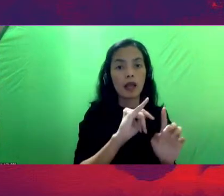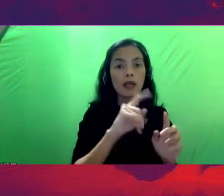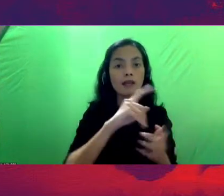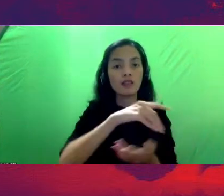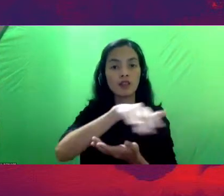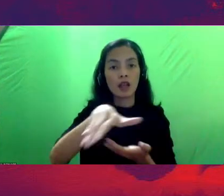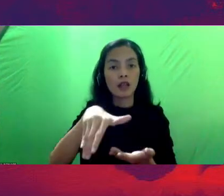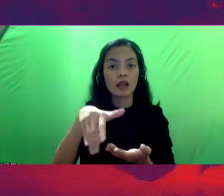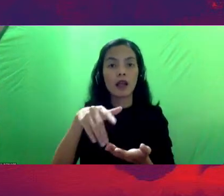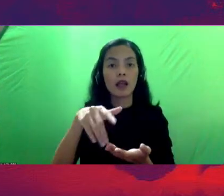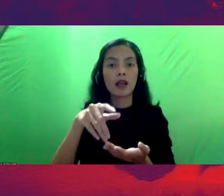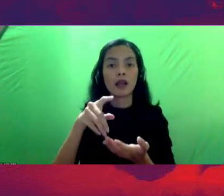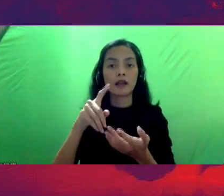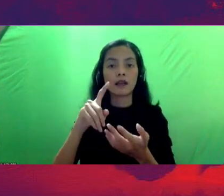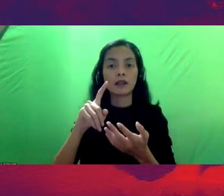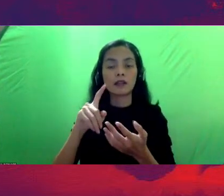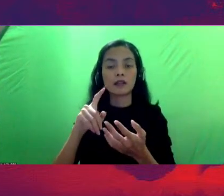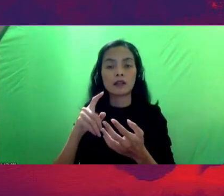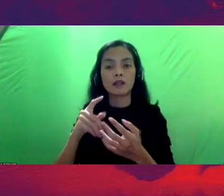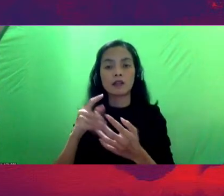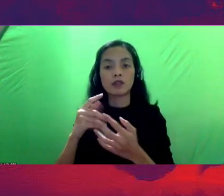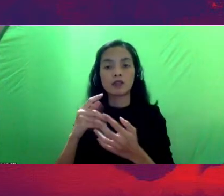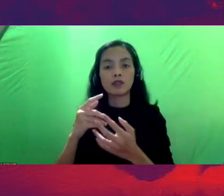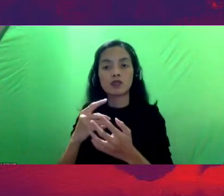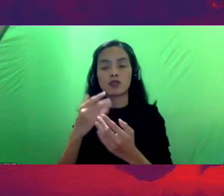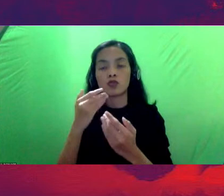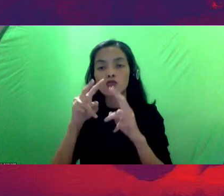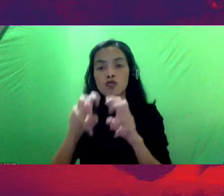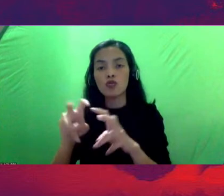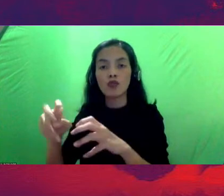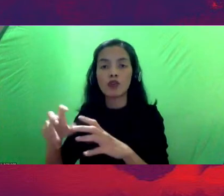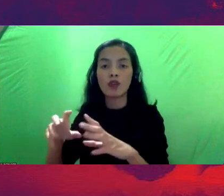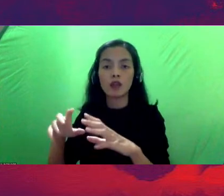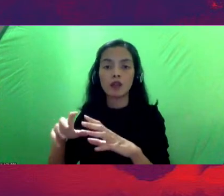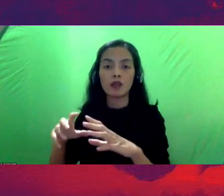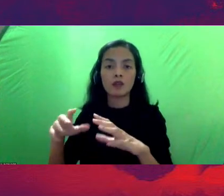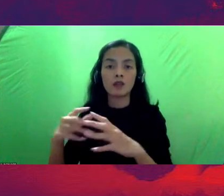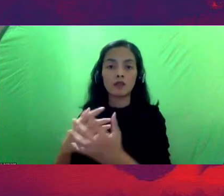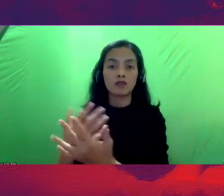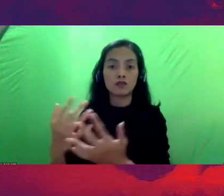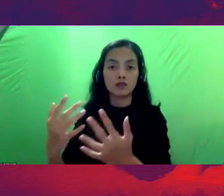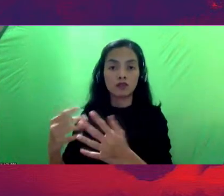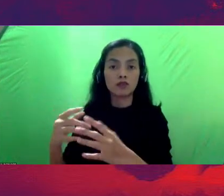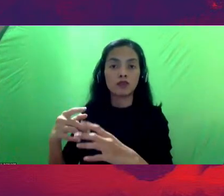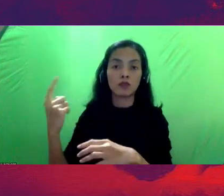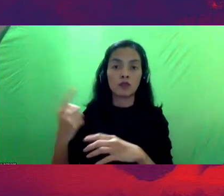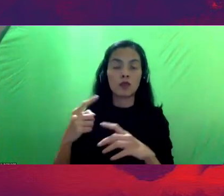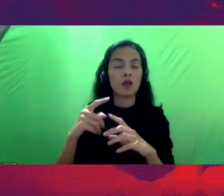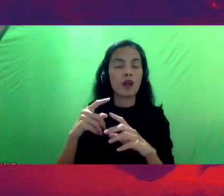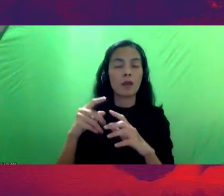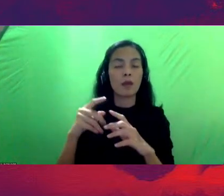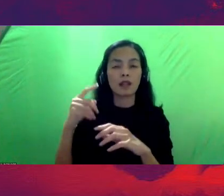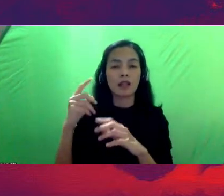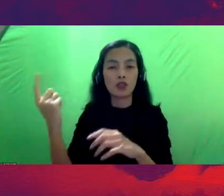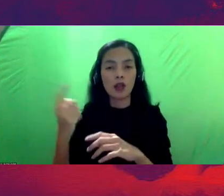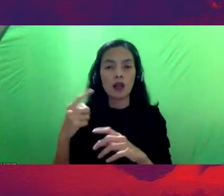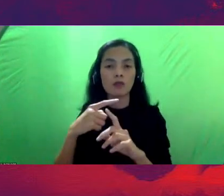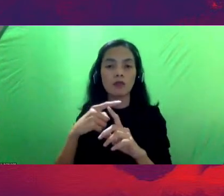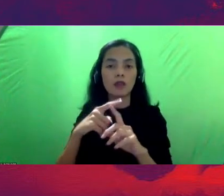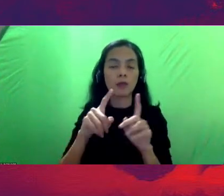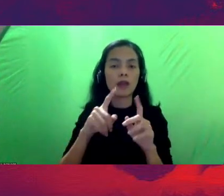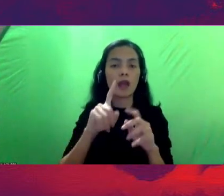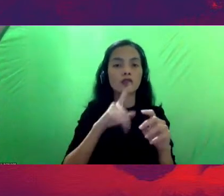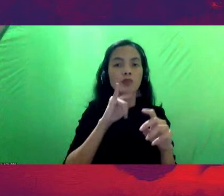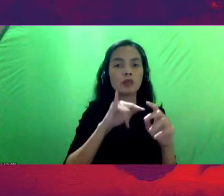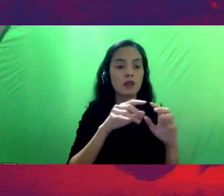the Demographic Health and Survey and the Multiple Indicator Cluster Survey, and so we have to choose dimensions that